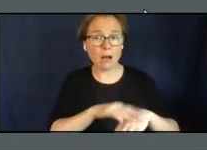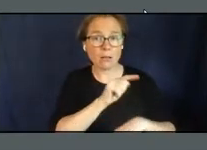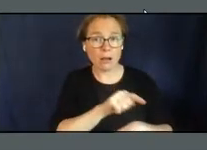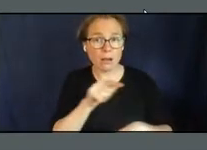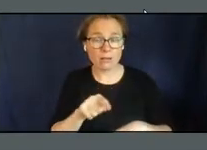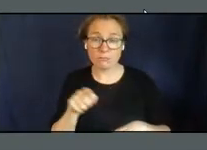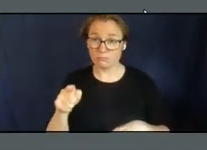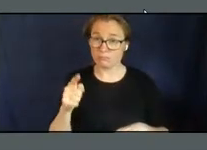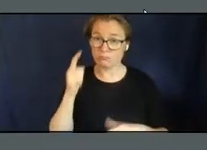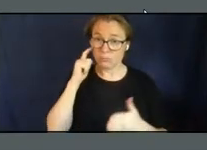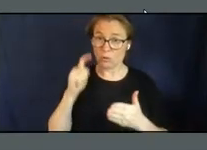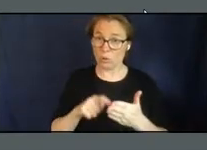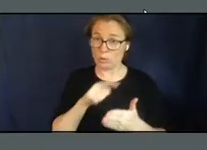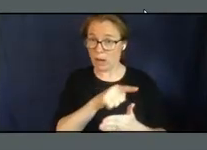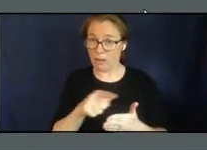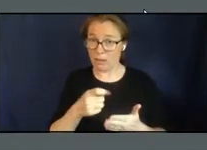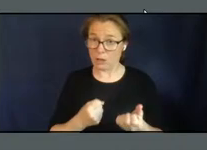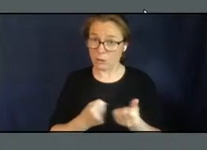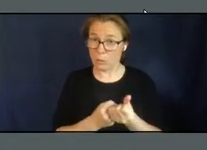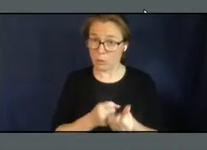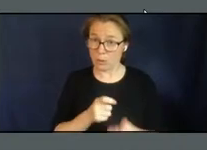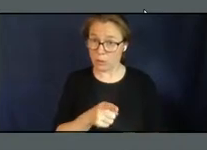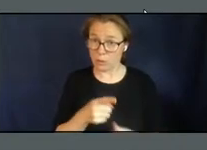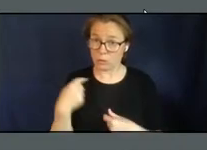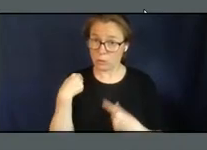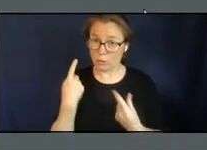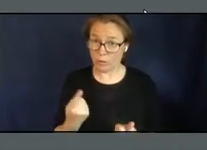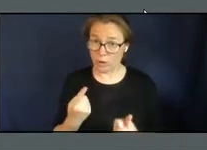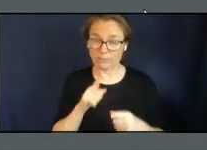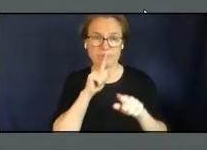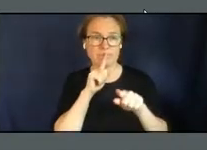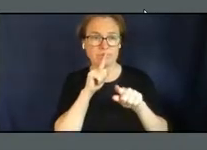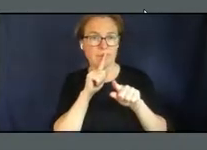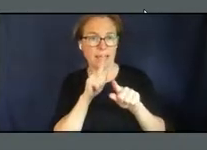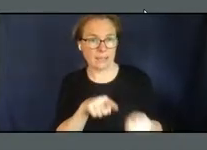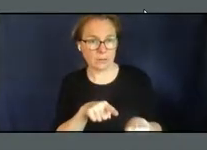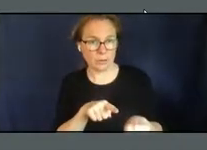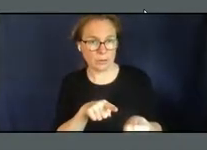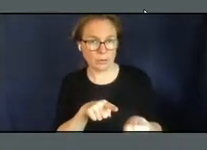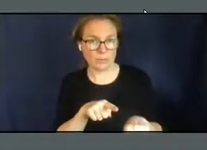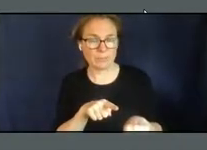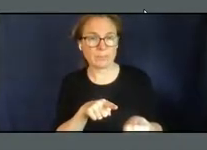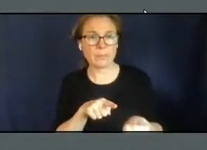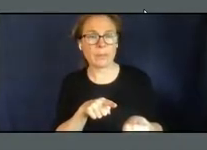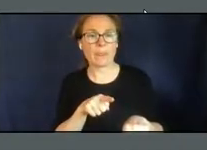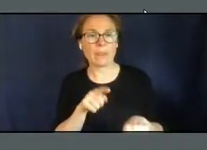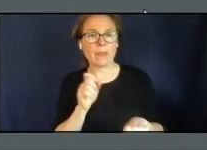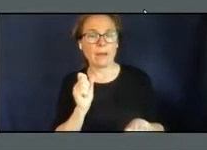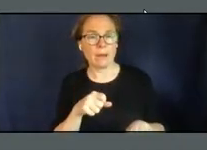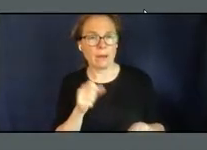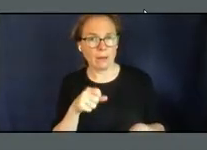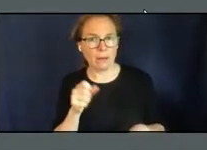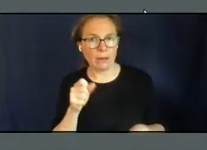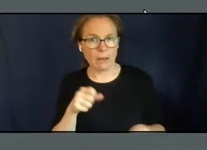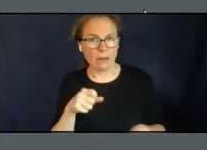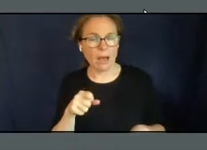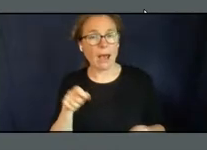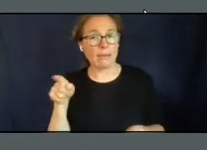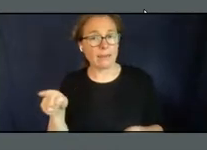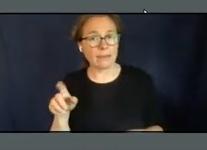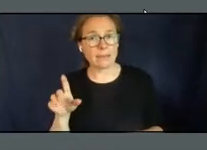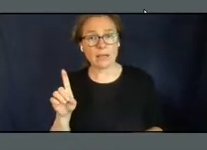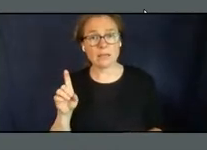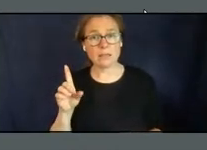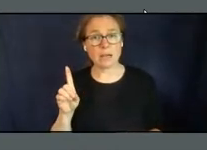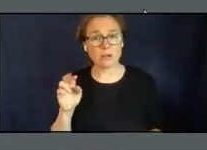all the efforts? Well, I will say, in terms of, I didn't hear you mention Dr. DuVivier, and so he's been very helpful and very